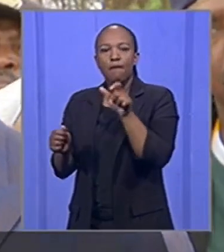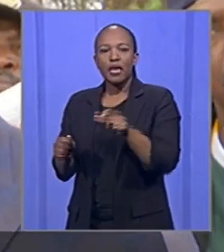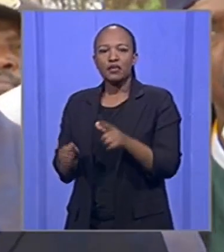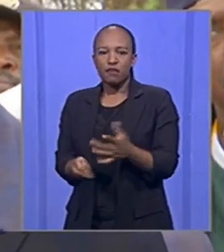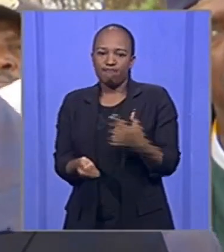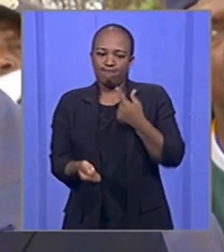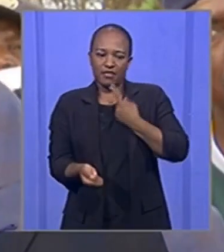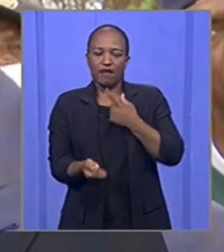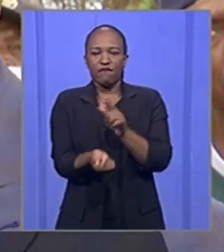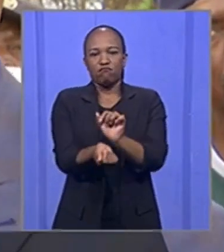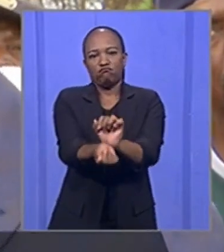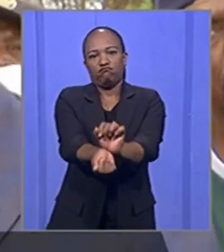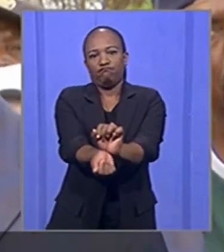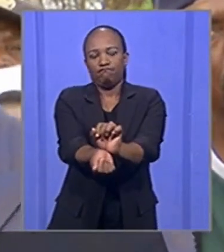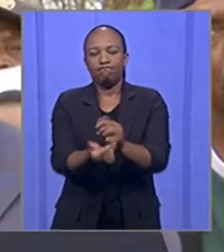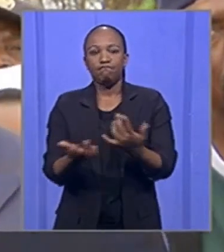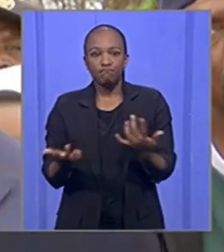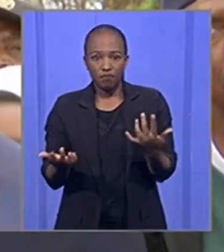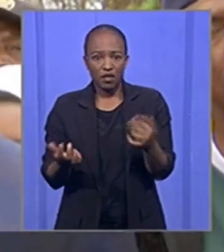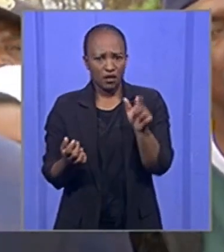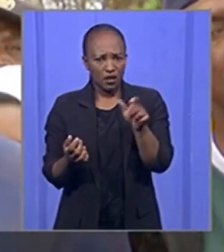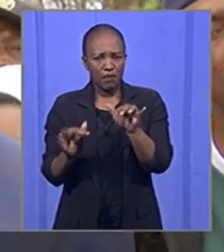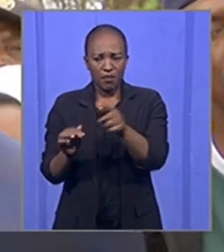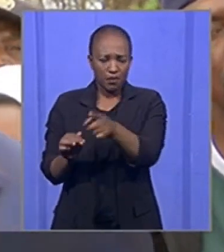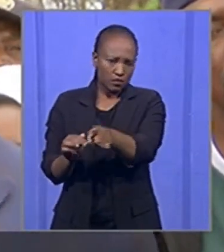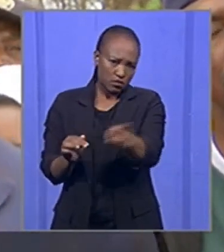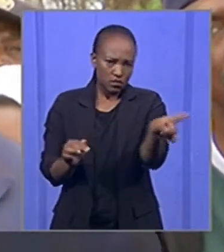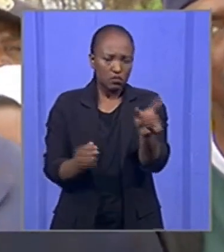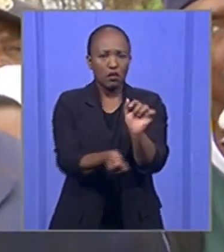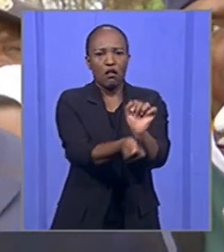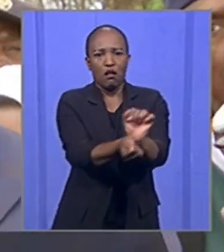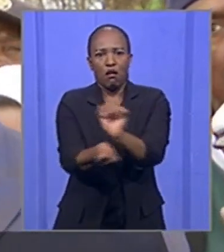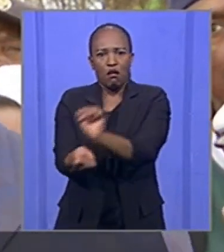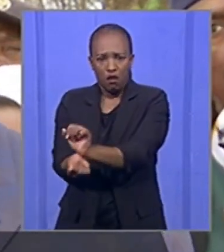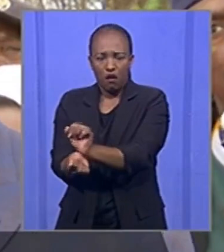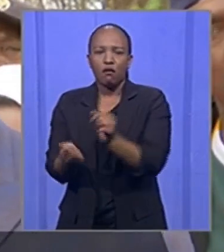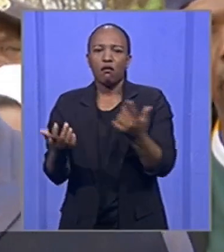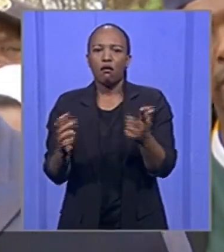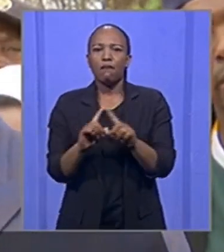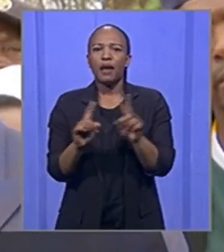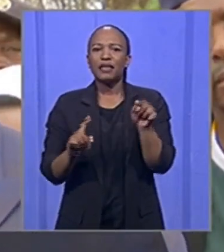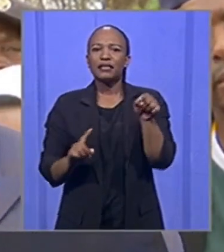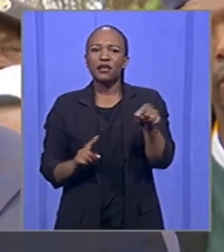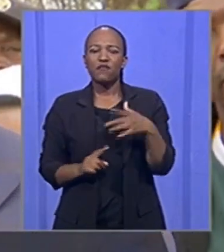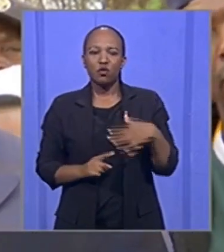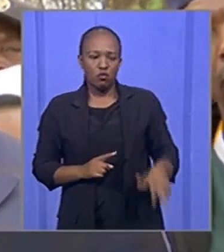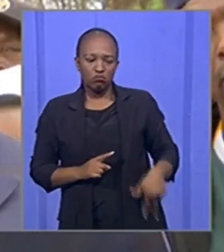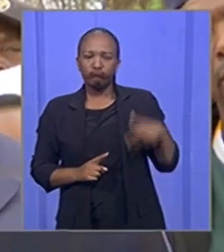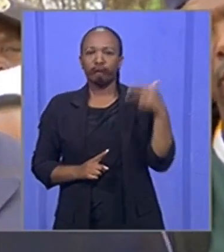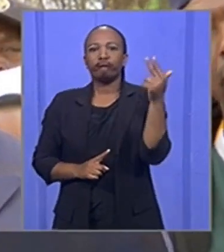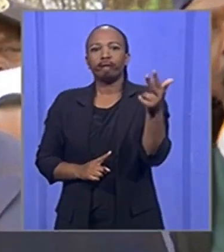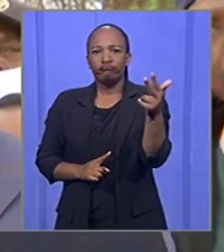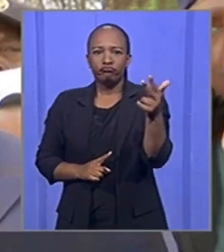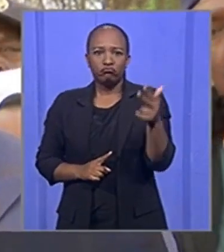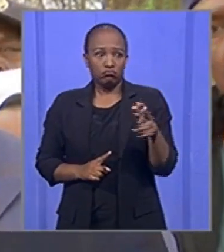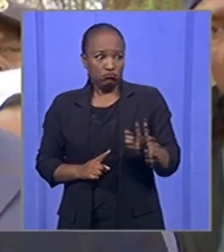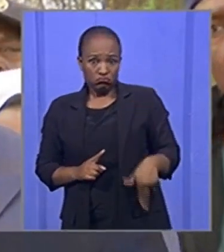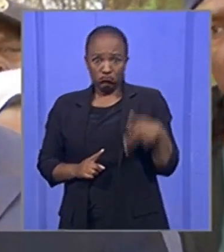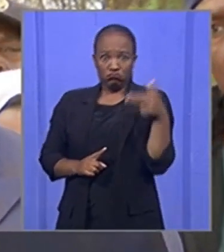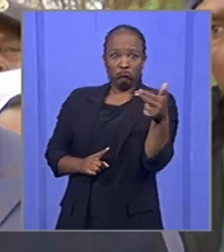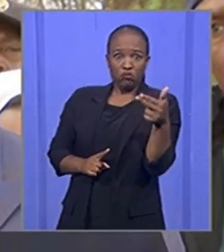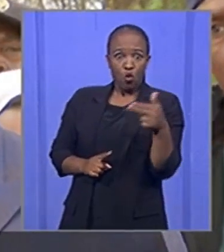those people must be arrested and go and face the consequences. But if you draw a gun and expect us to